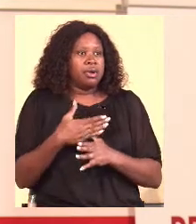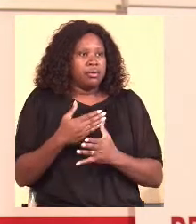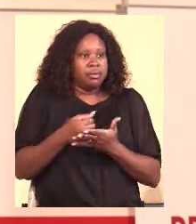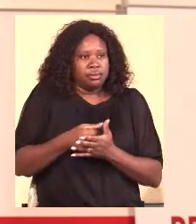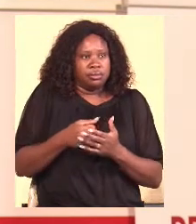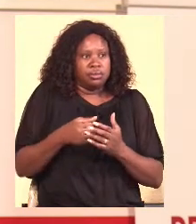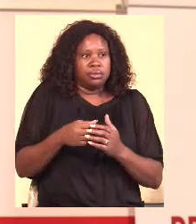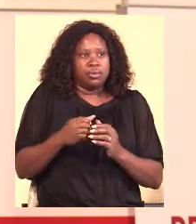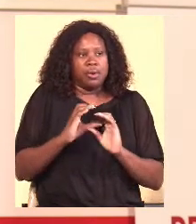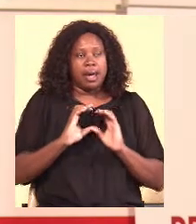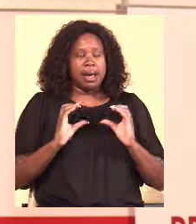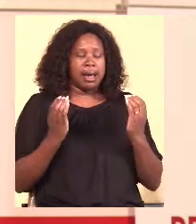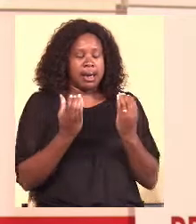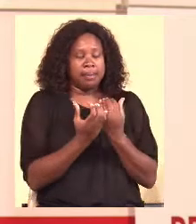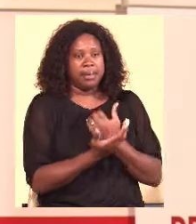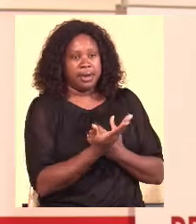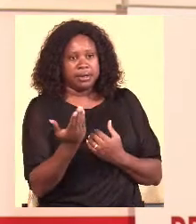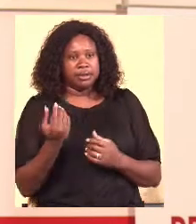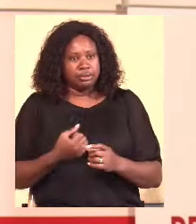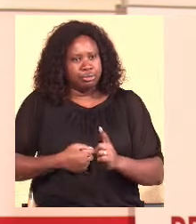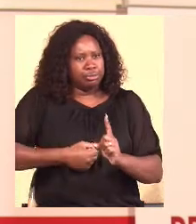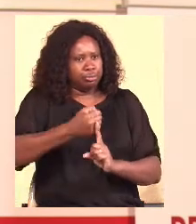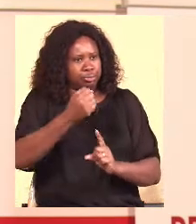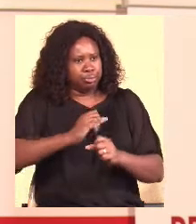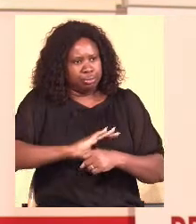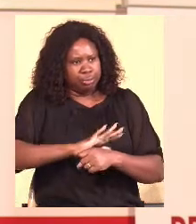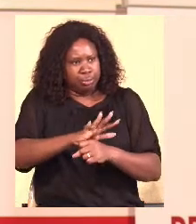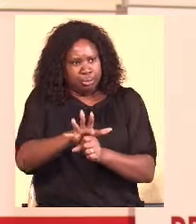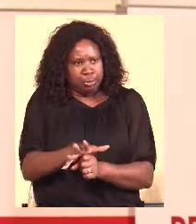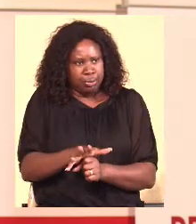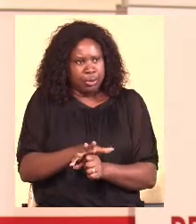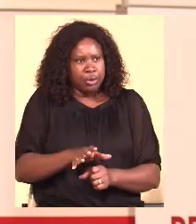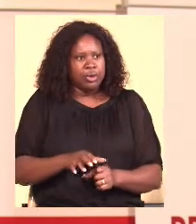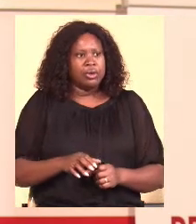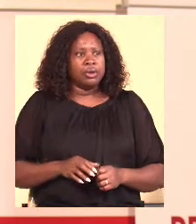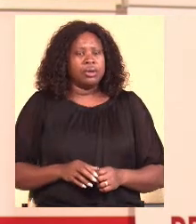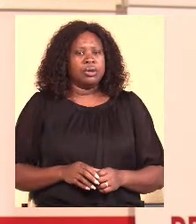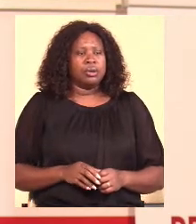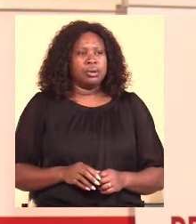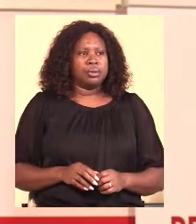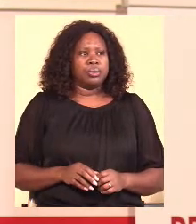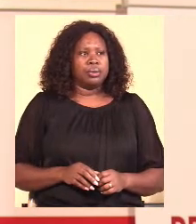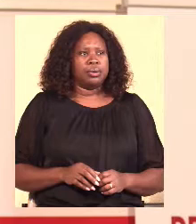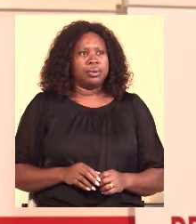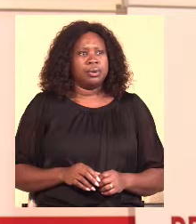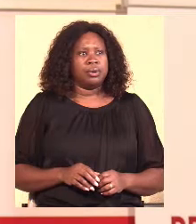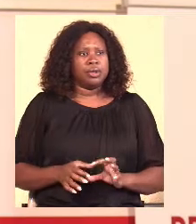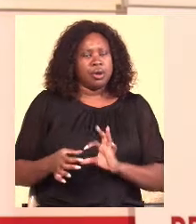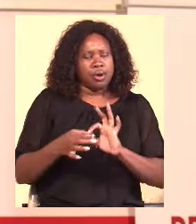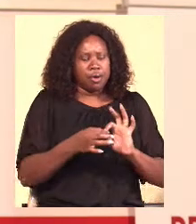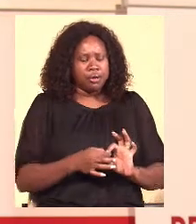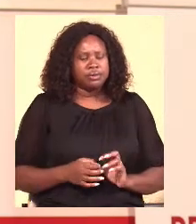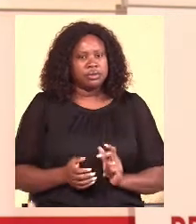entire cabinet on fighting coronavirus under the coordination and leadership of the Prime